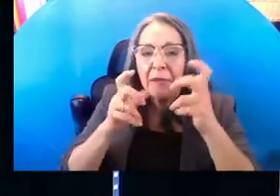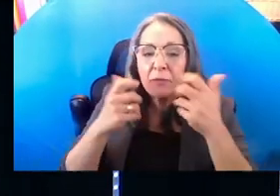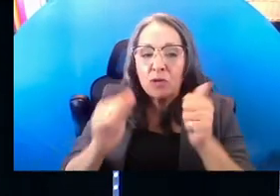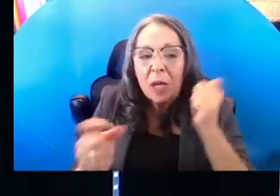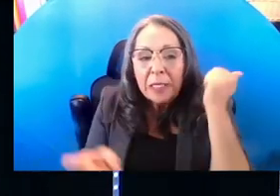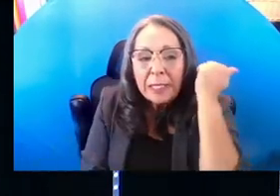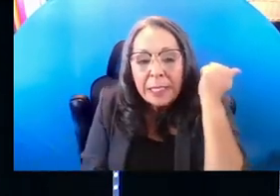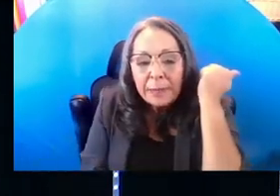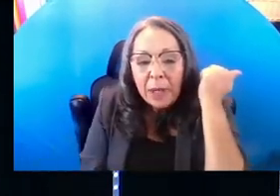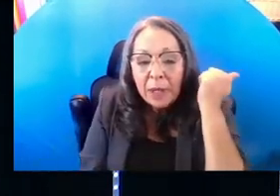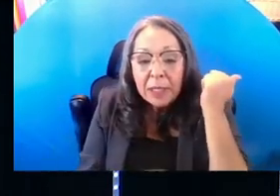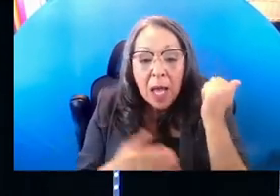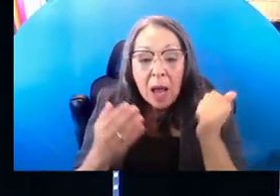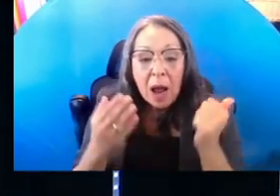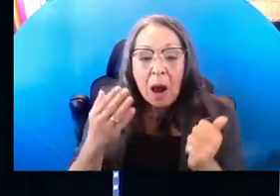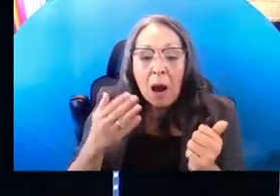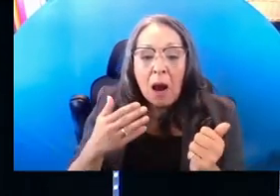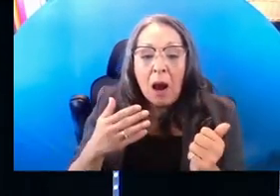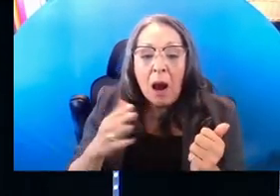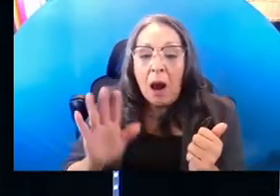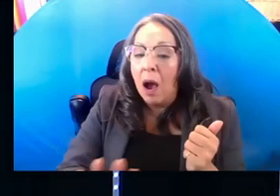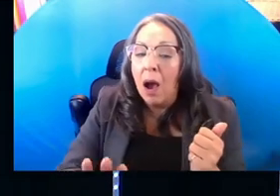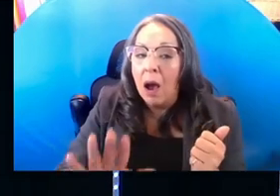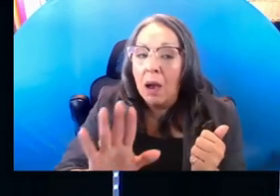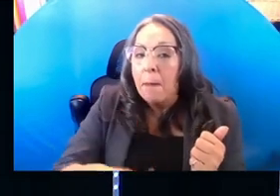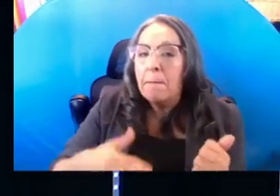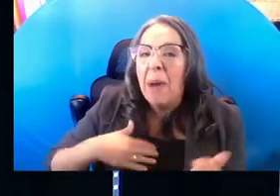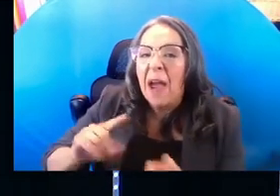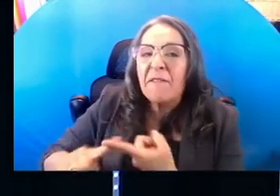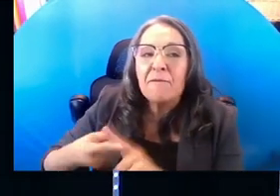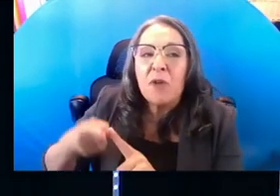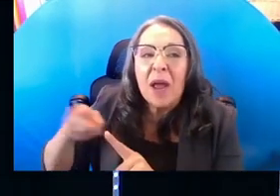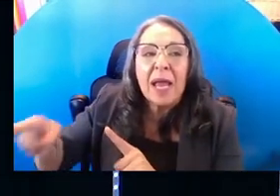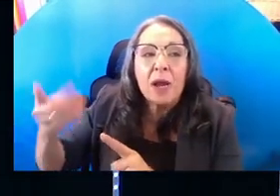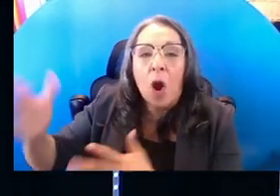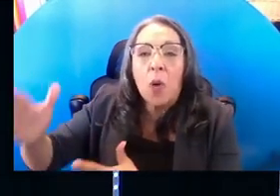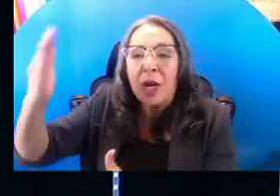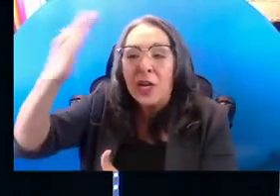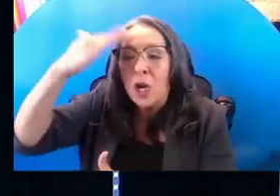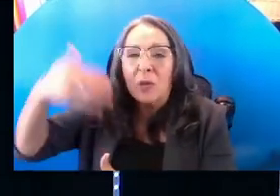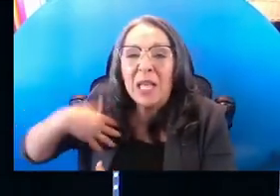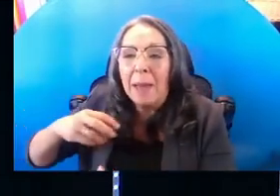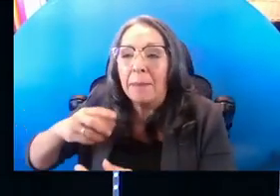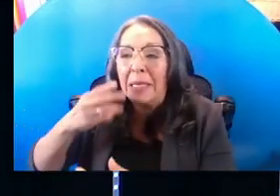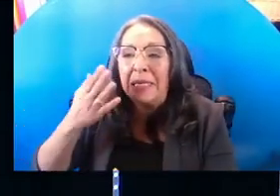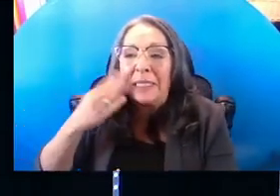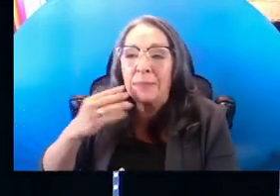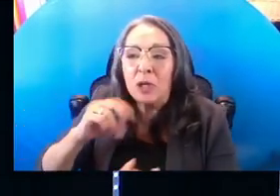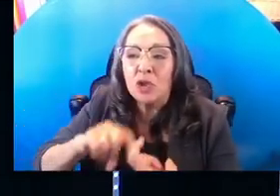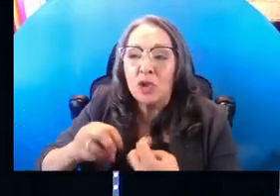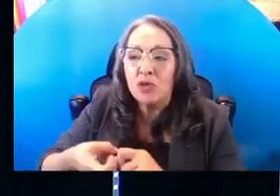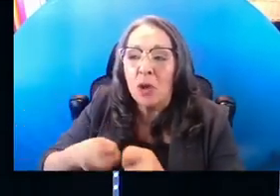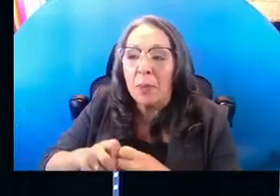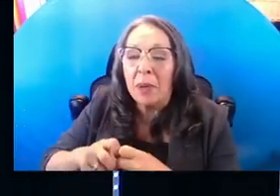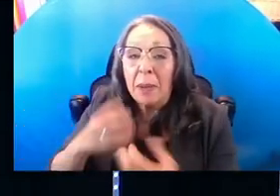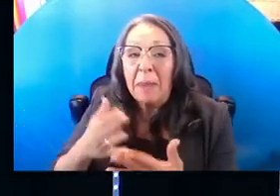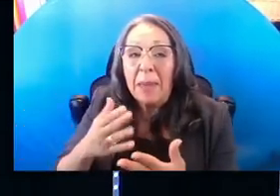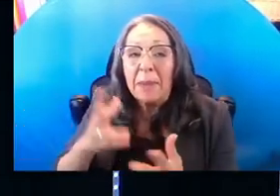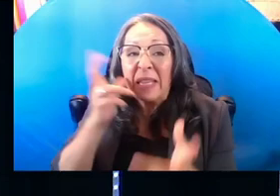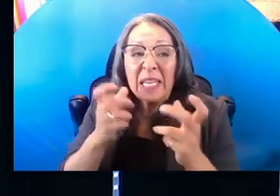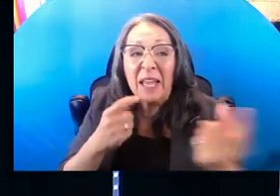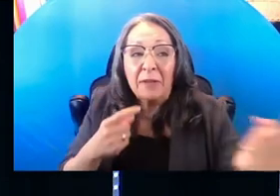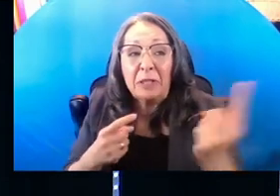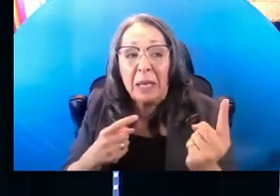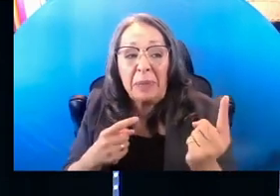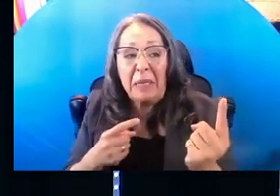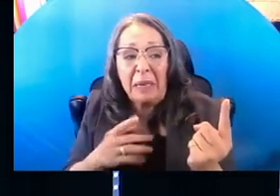going, hey, I know my friend knows I'm in this situation, so he's checking on me. He's, hey man, how is this going? Because the enemy might try to come get me, and I can go, hey, it's rough